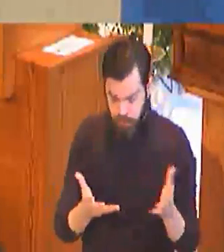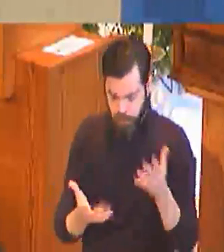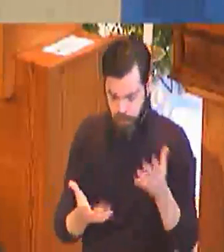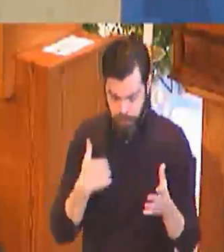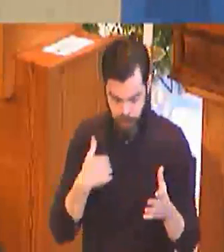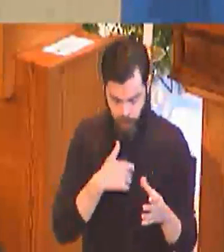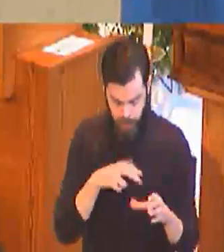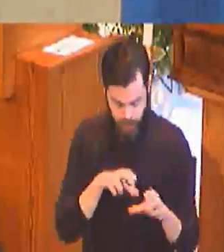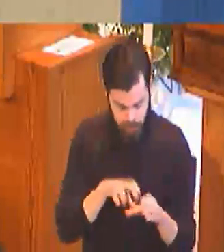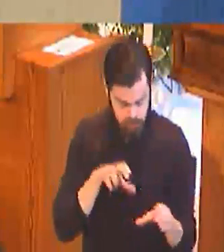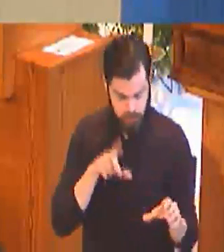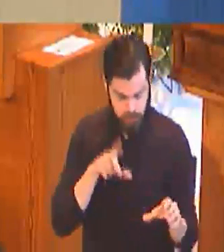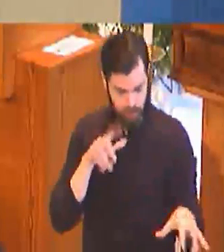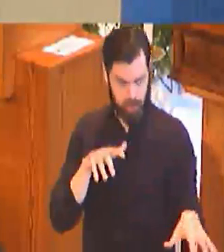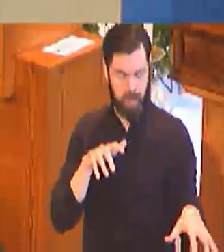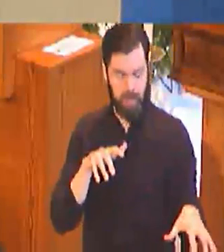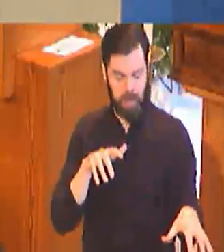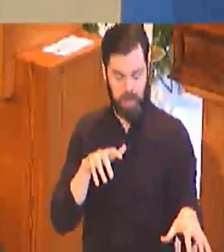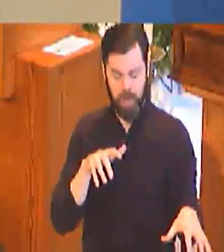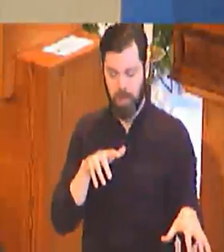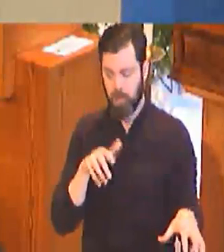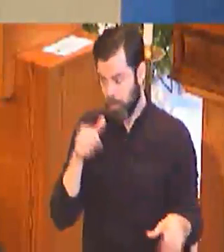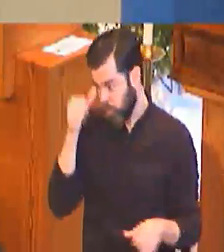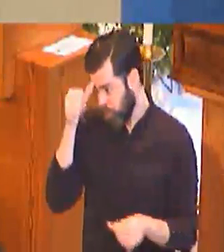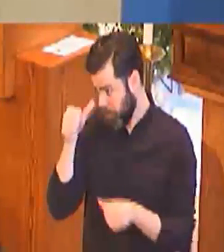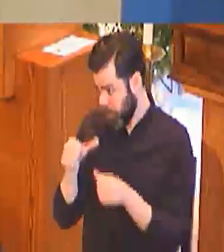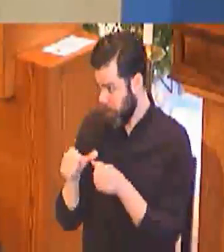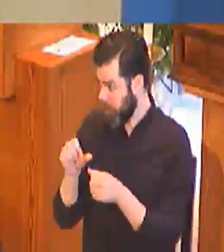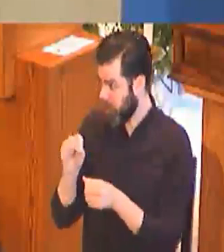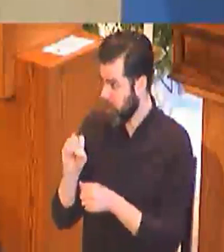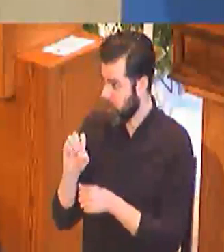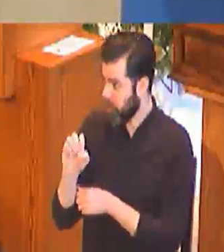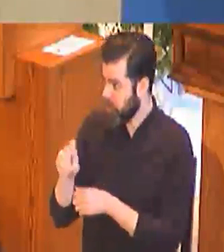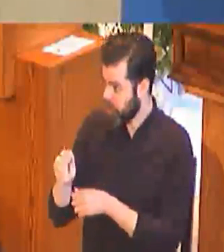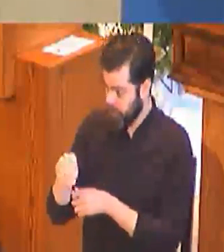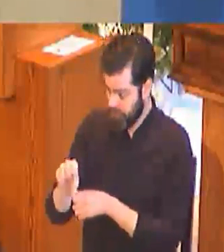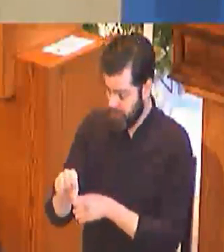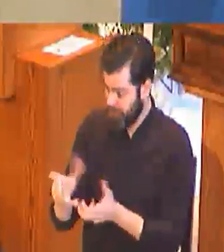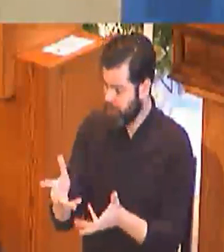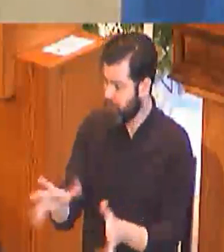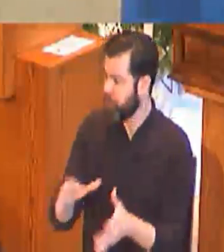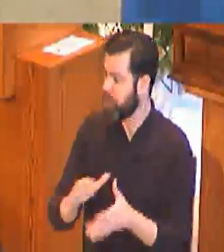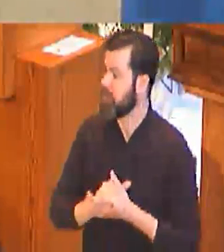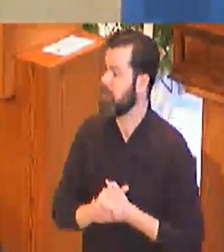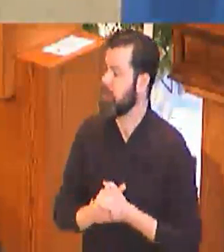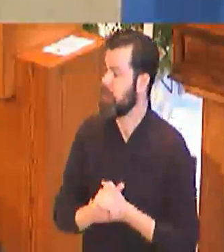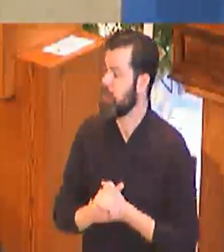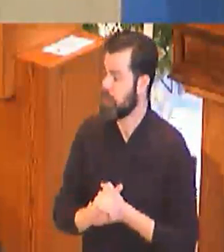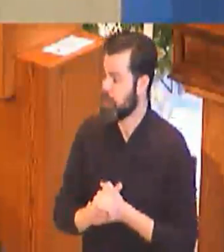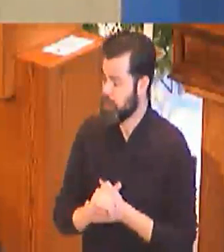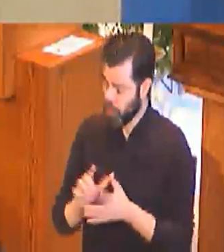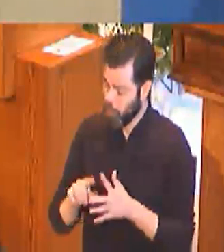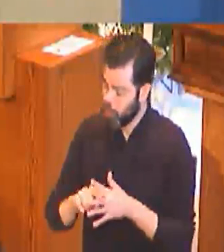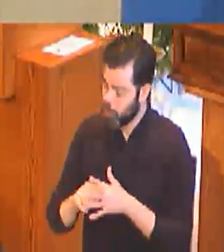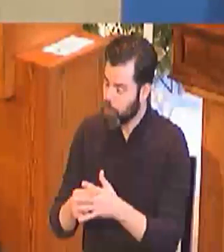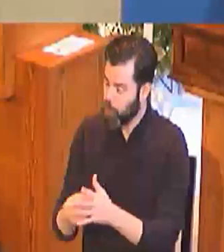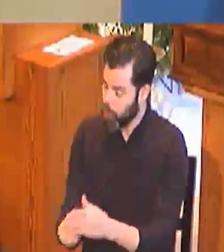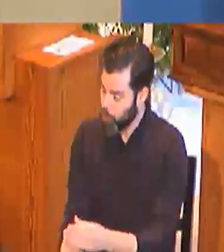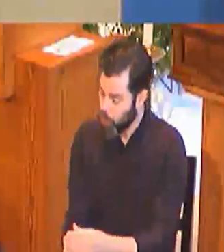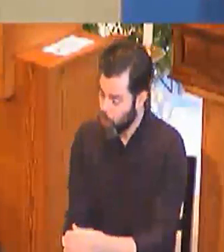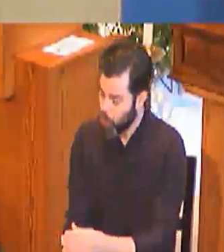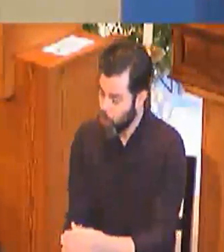Even then, the seed has already been planted. The seed has already been planted and it is already going, so that no matter